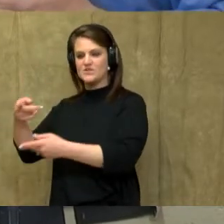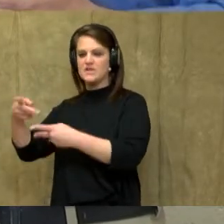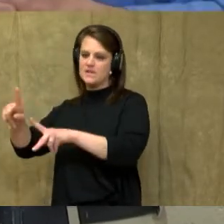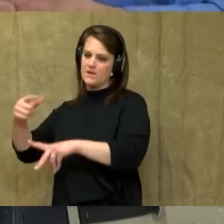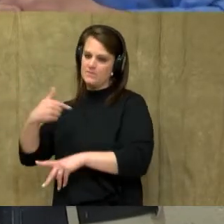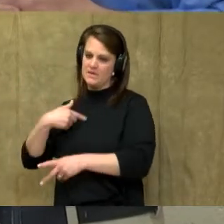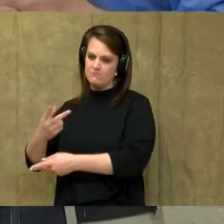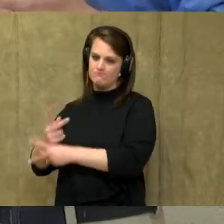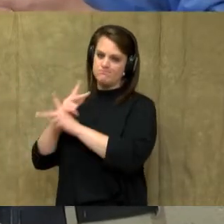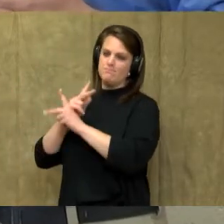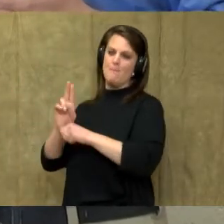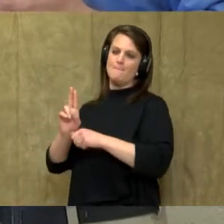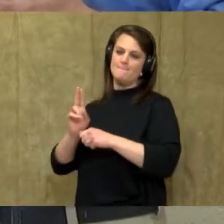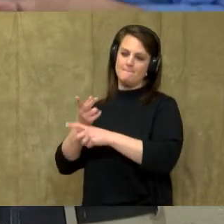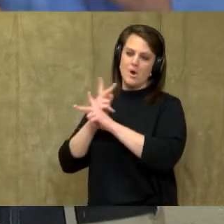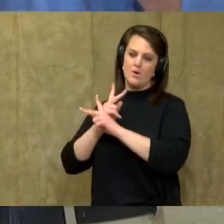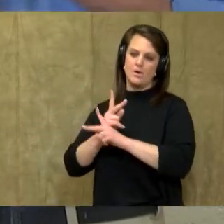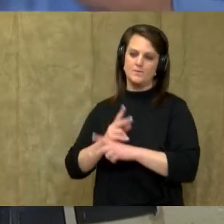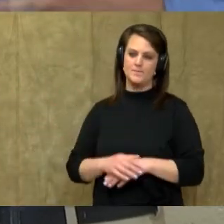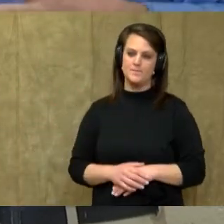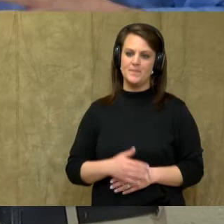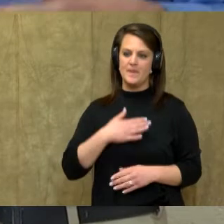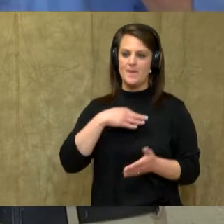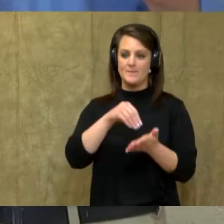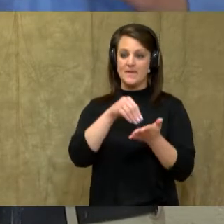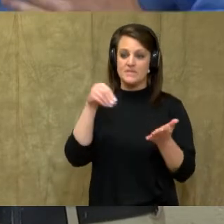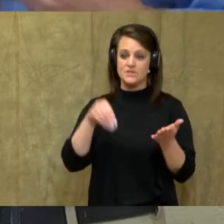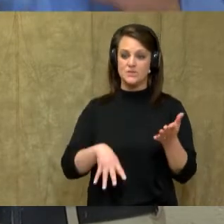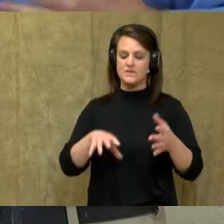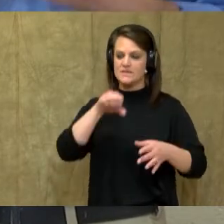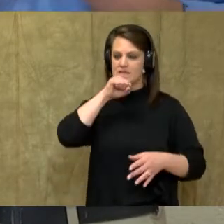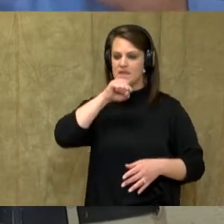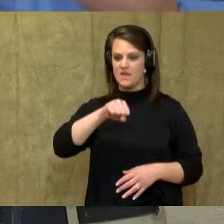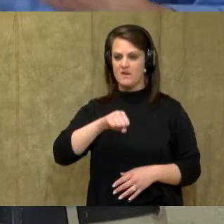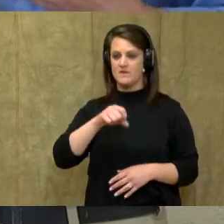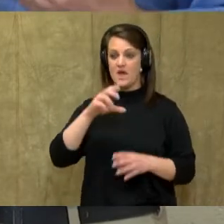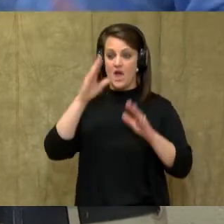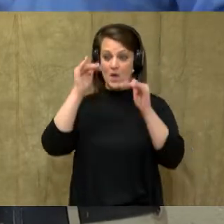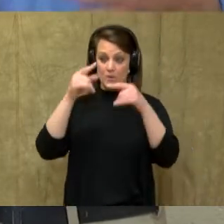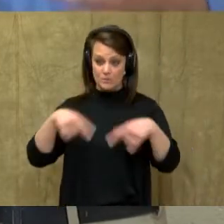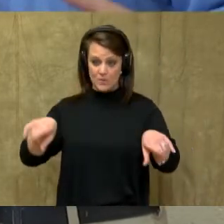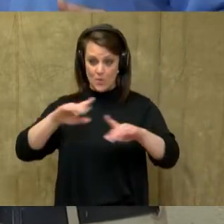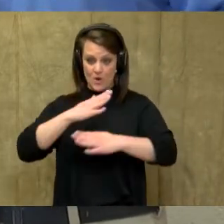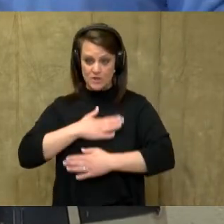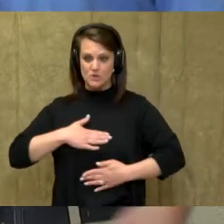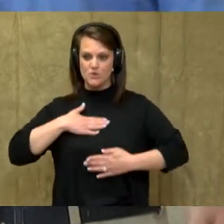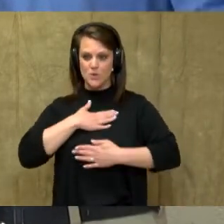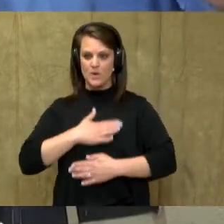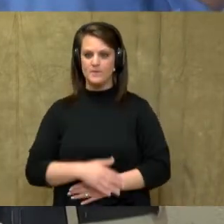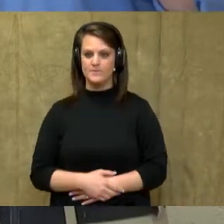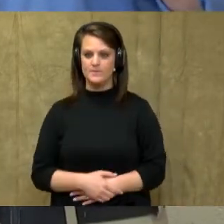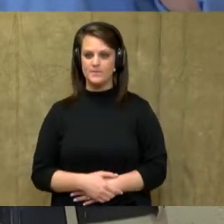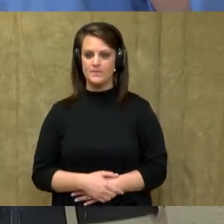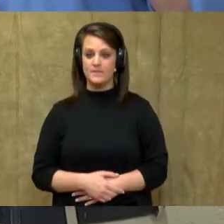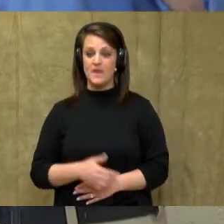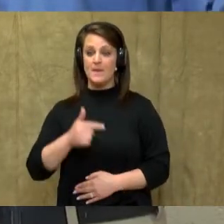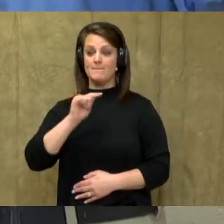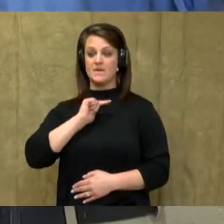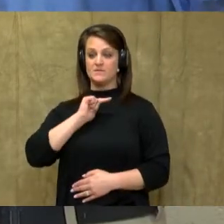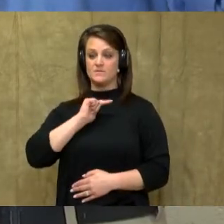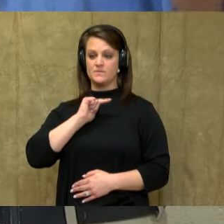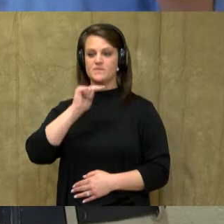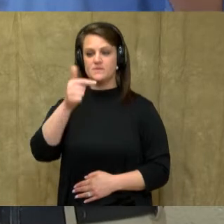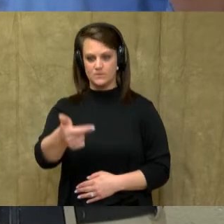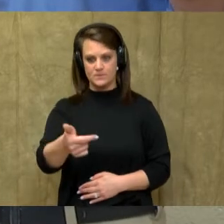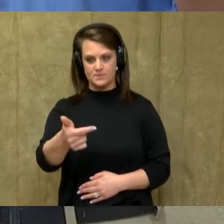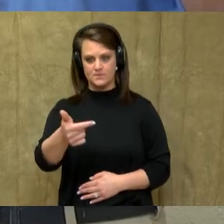today, and I use it in my classroom. My students love it. I hope you enjoy it here at home too. Repeat after me. My turn,